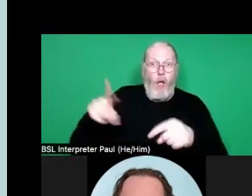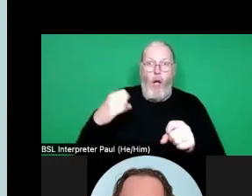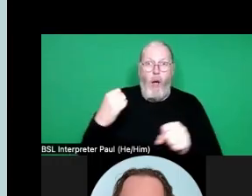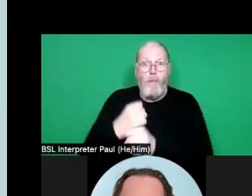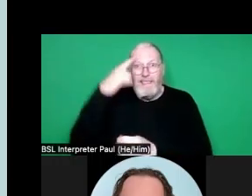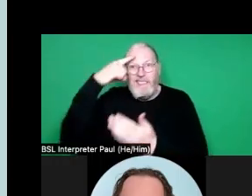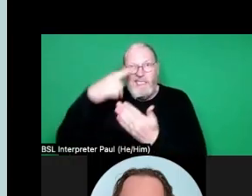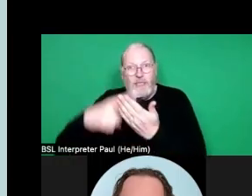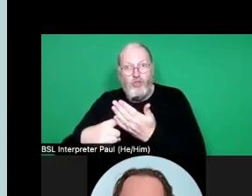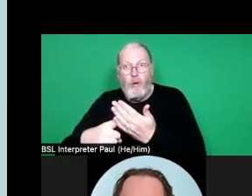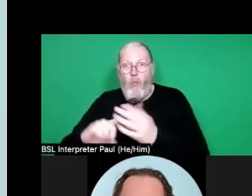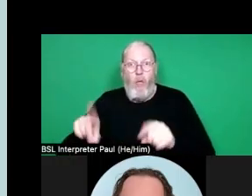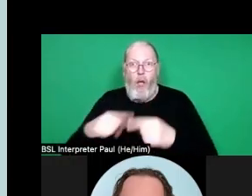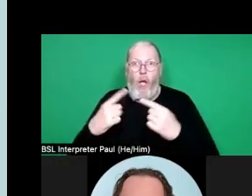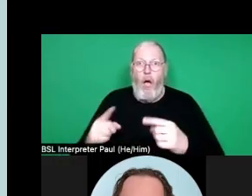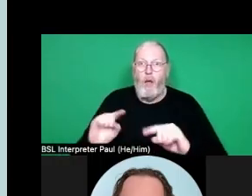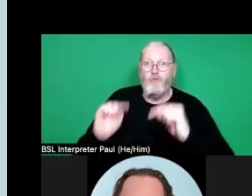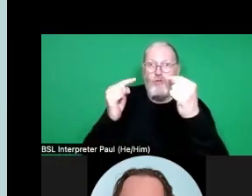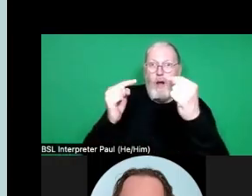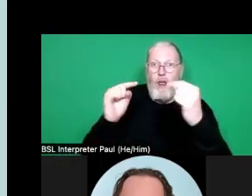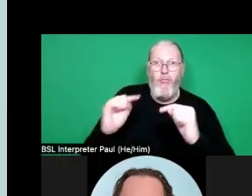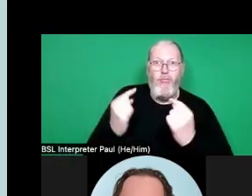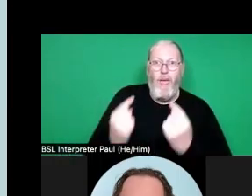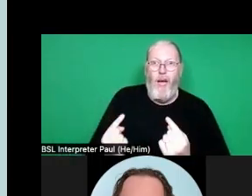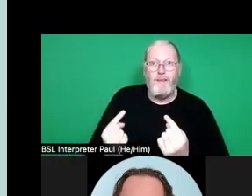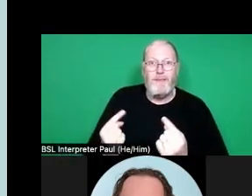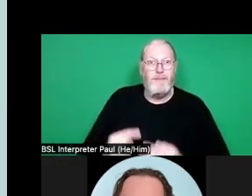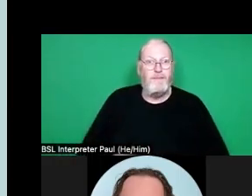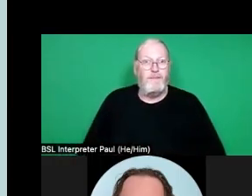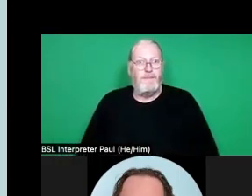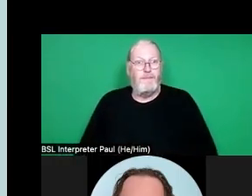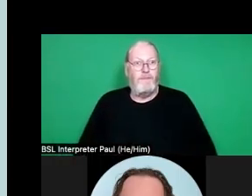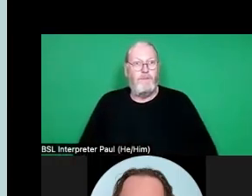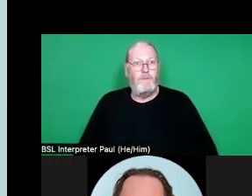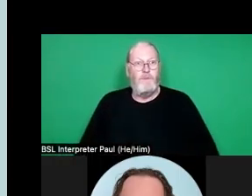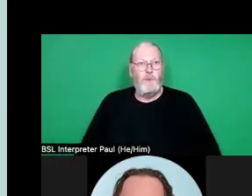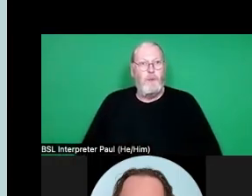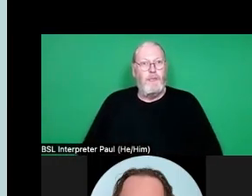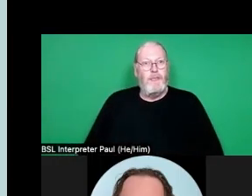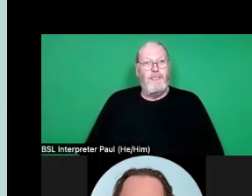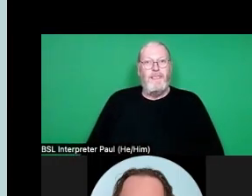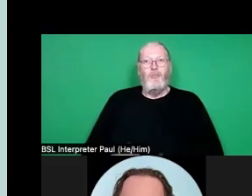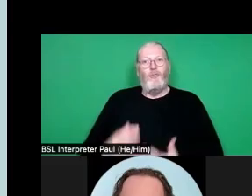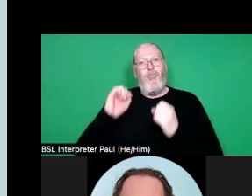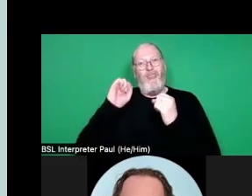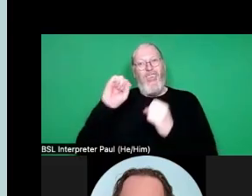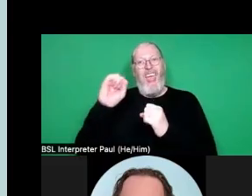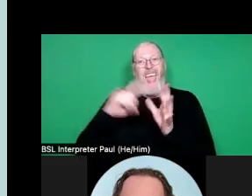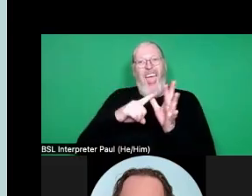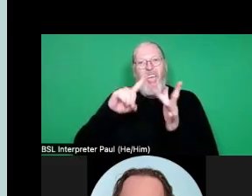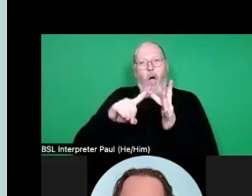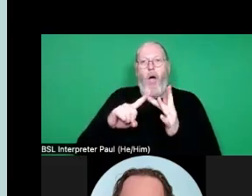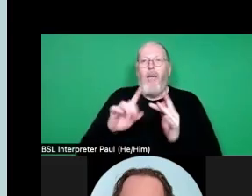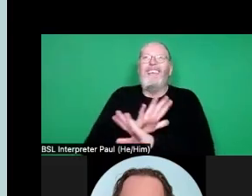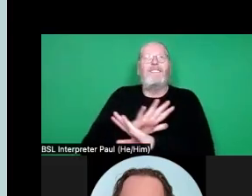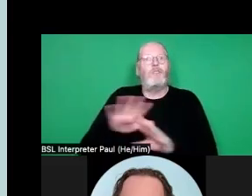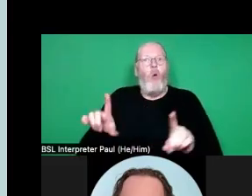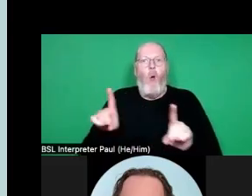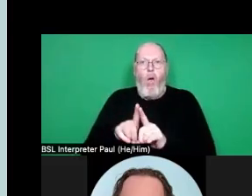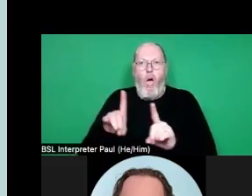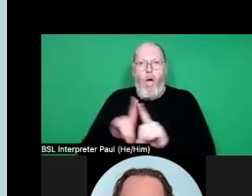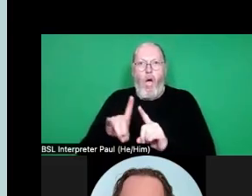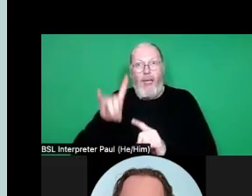AI in this universe called Auto is not malicious in a sense, but the humans'